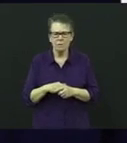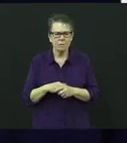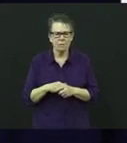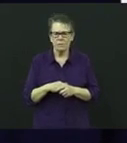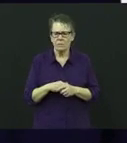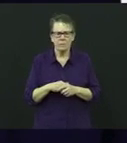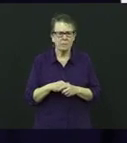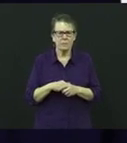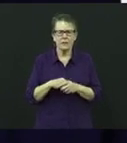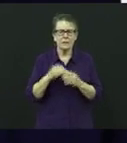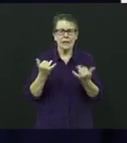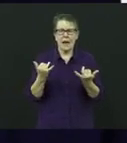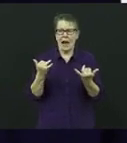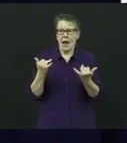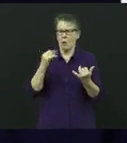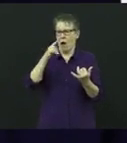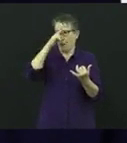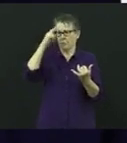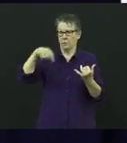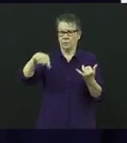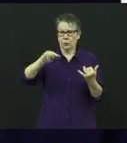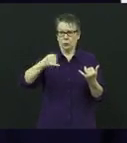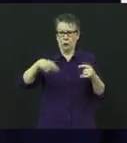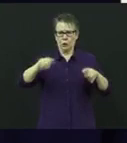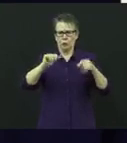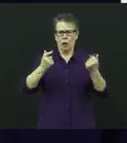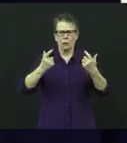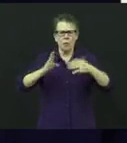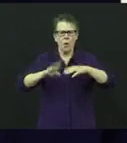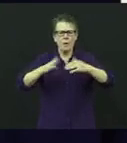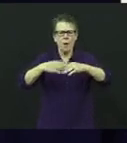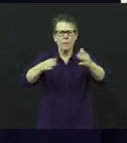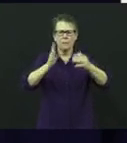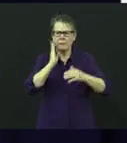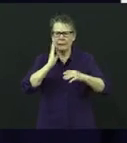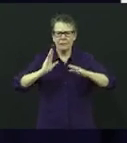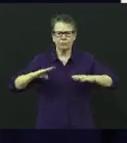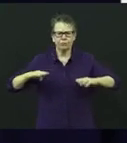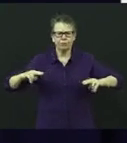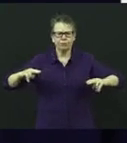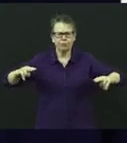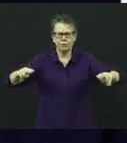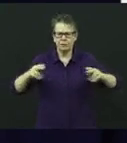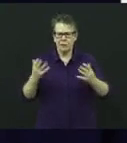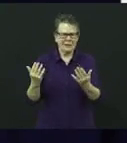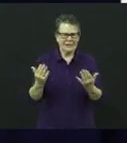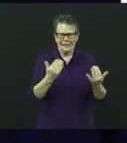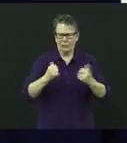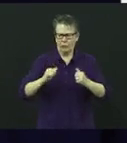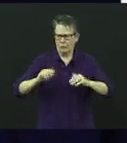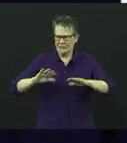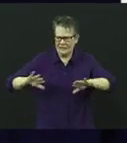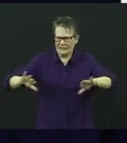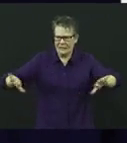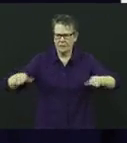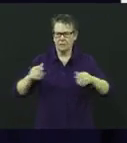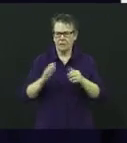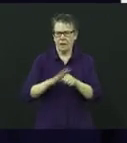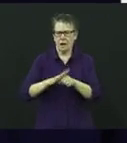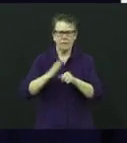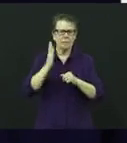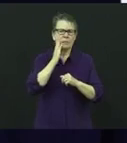I will clear out my hospital totally and be available to treat patients that